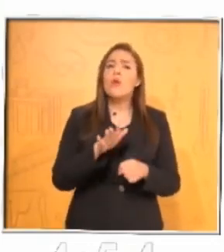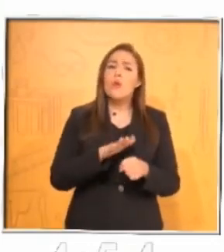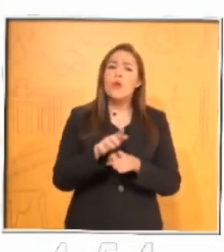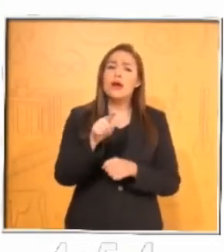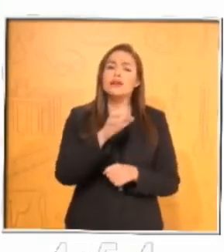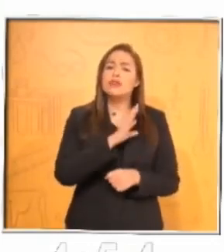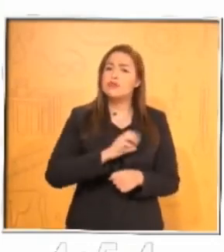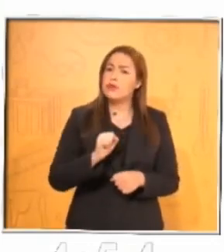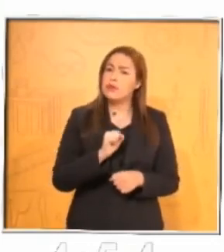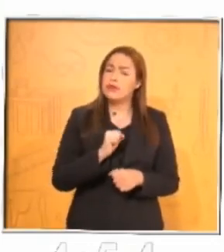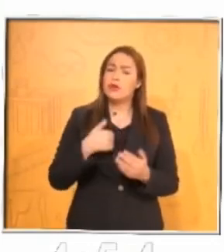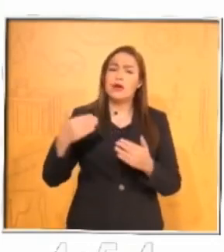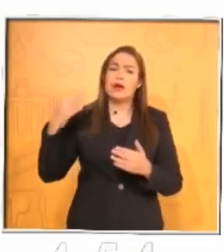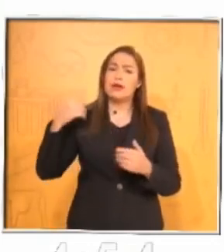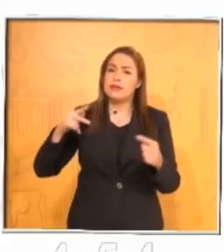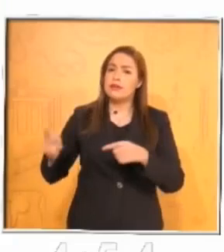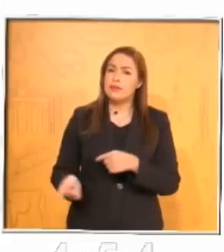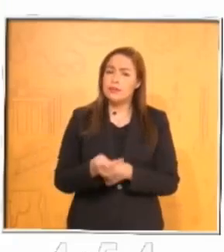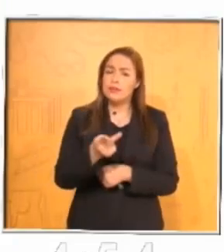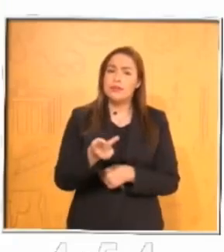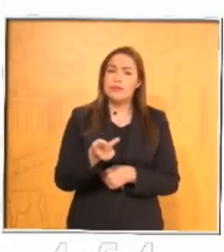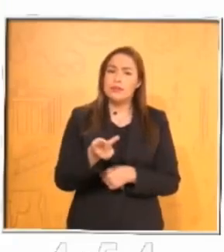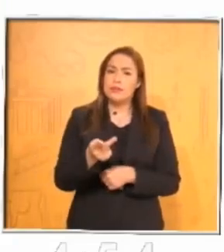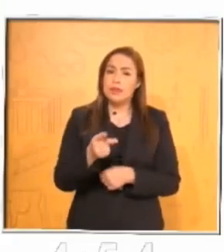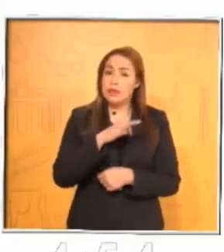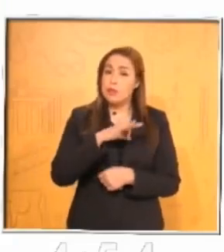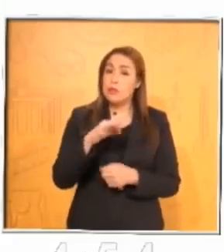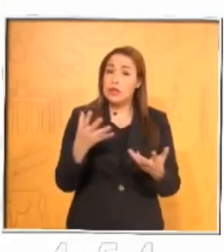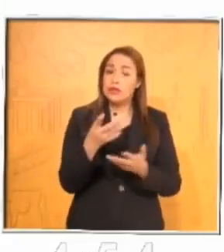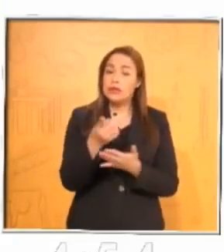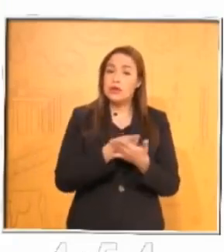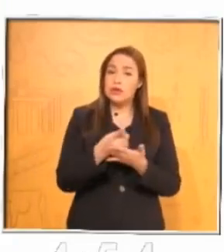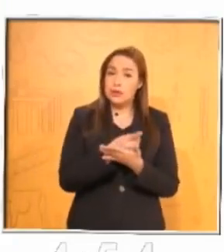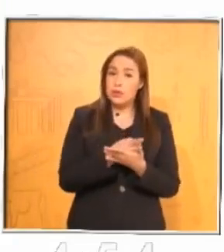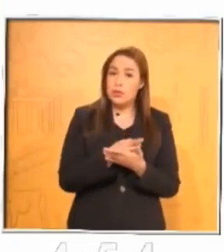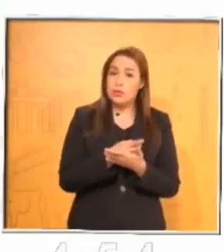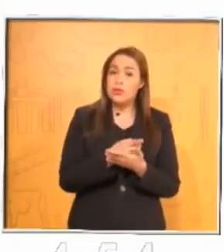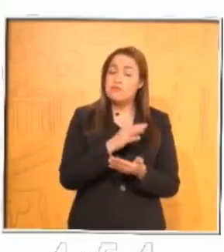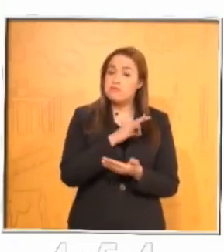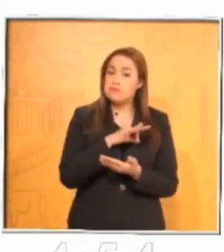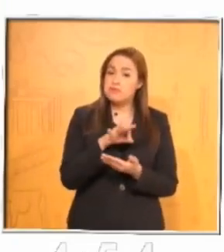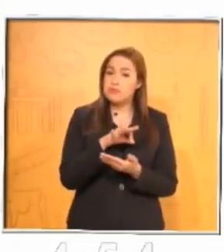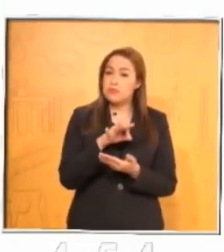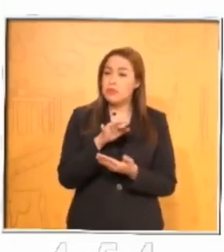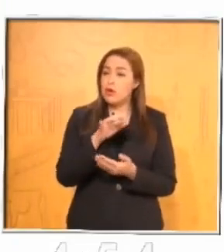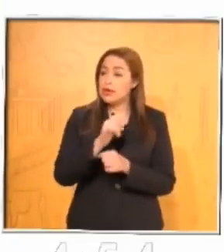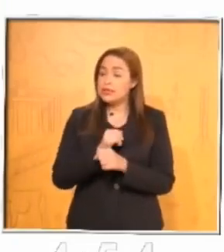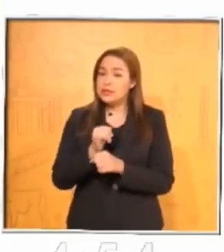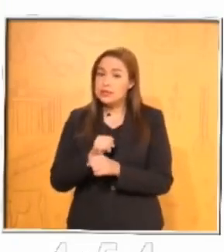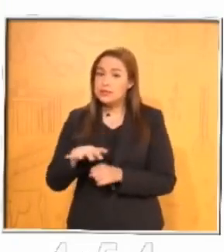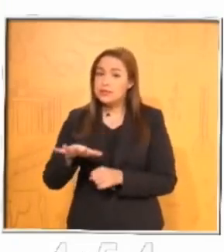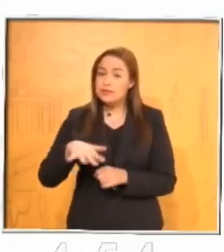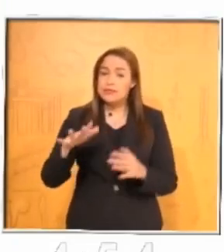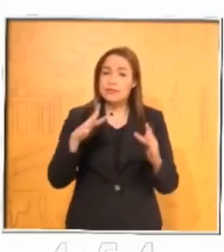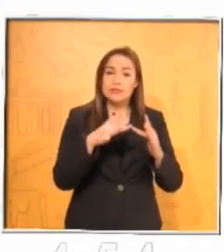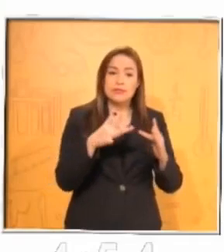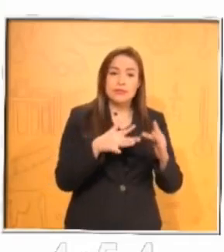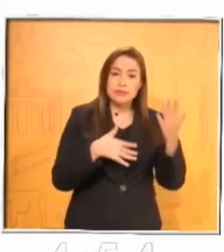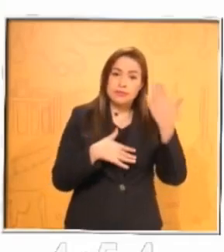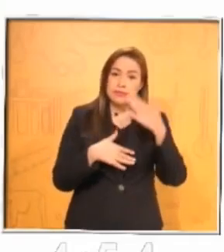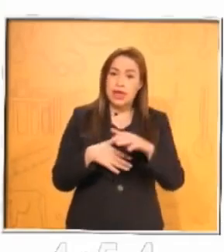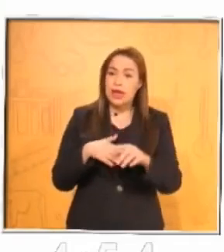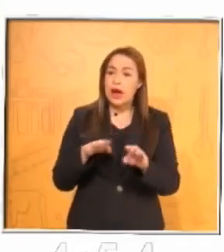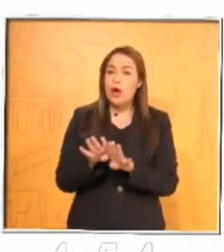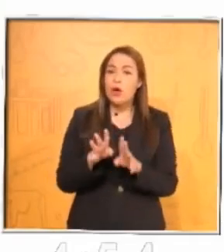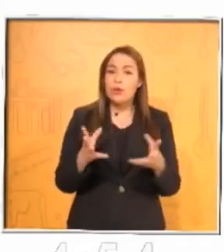ago, I asked you to make a drawing about your favorite character. I expect you have